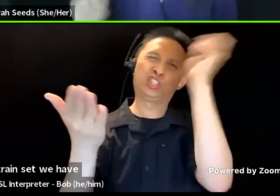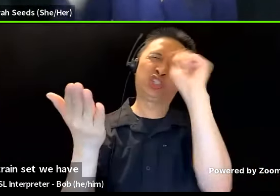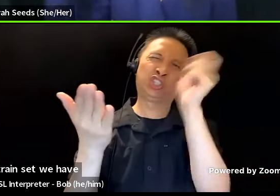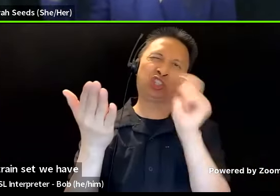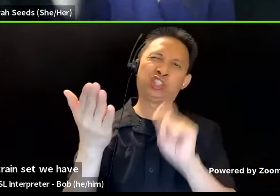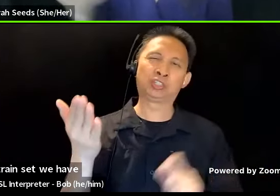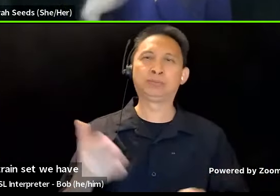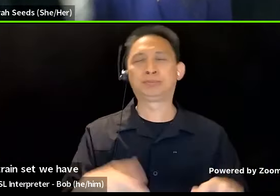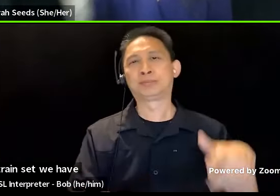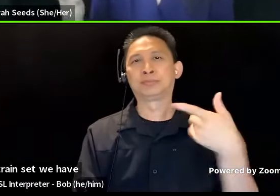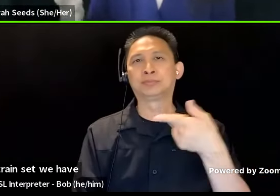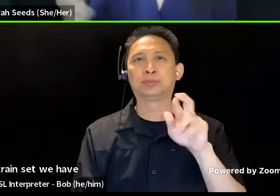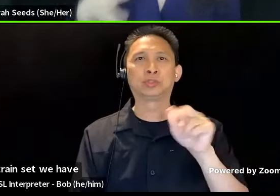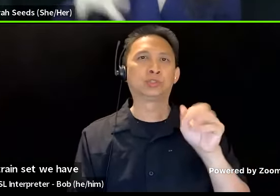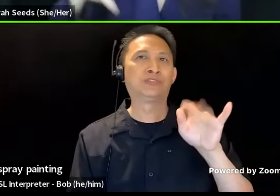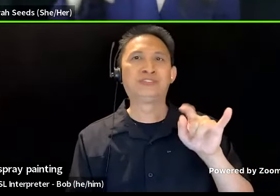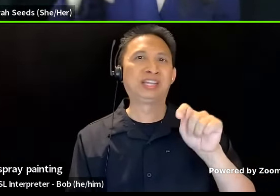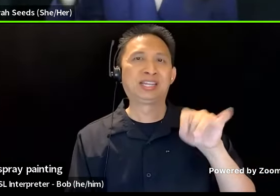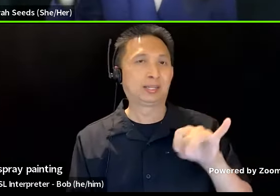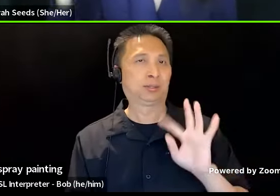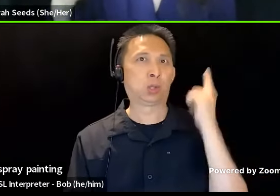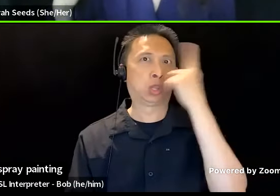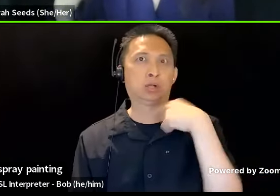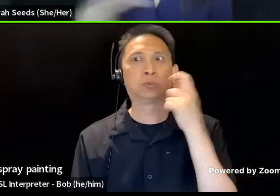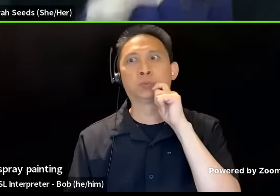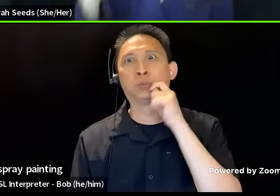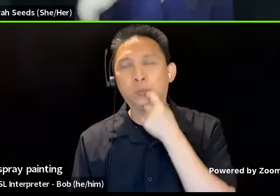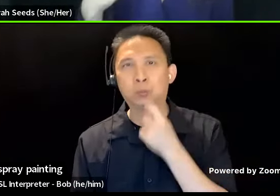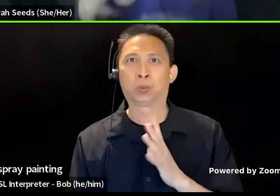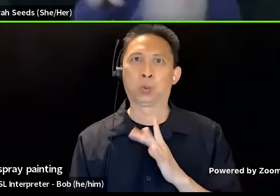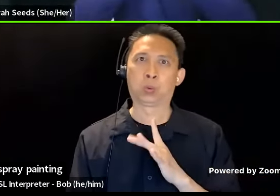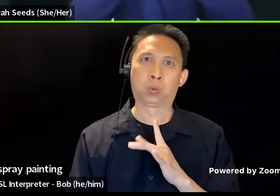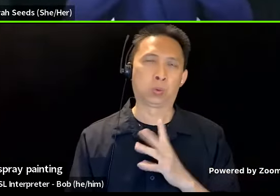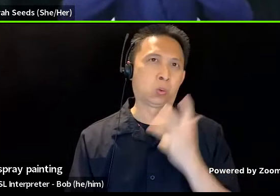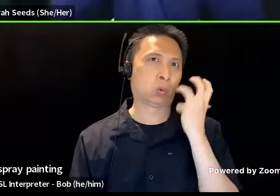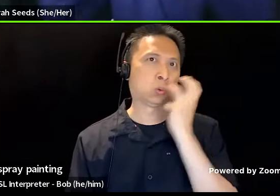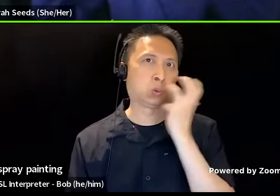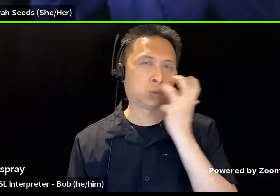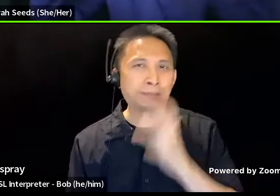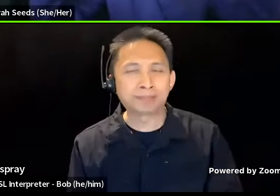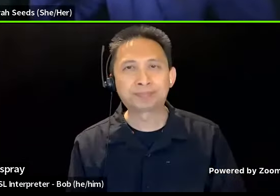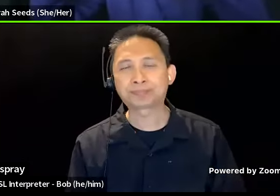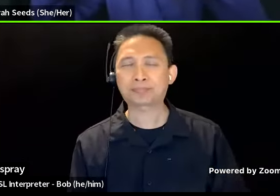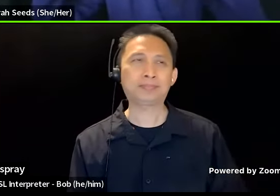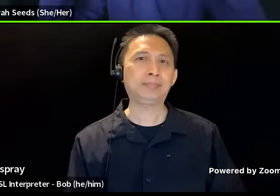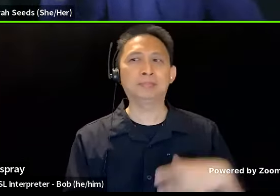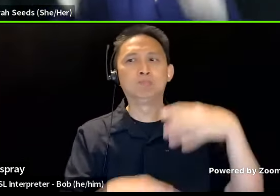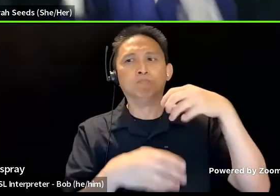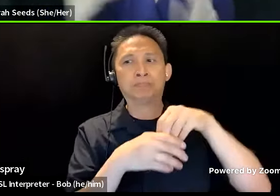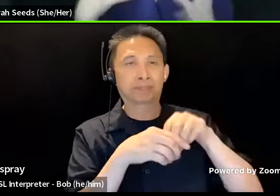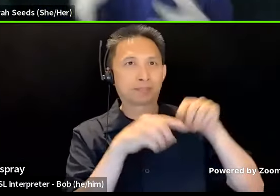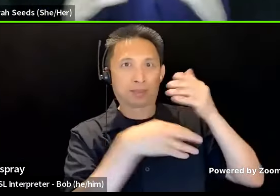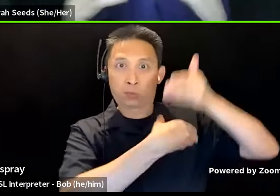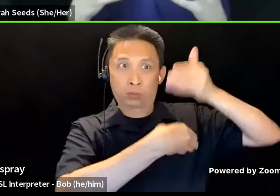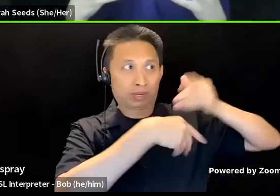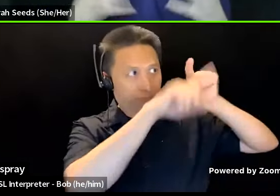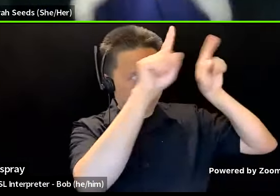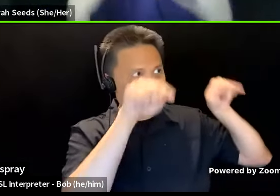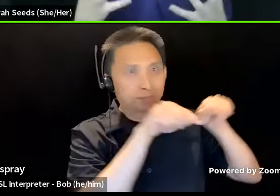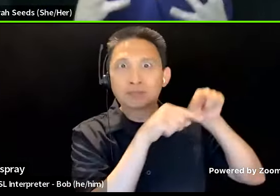like graffiti. It looks pop art. It looks dope. It looks so pop. And the screens in the because I was thinking about how she's